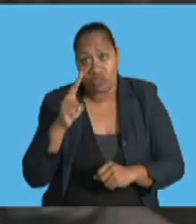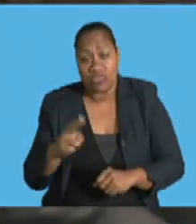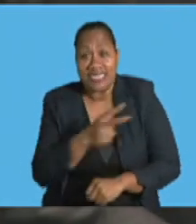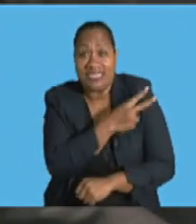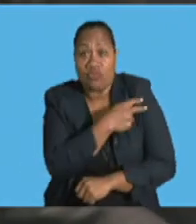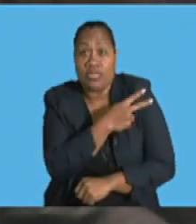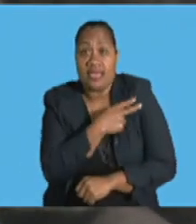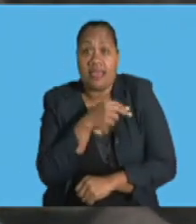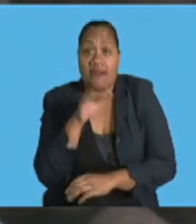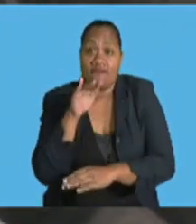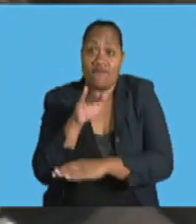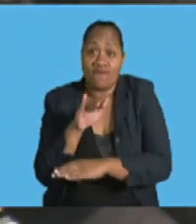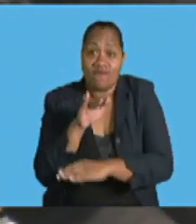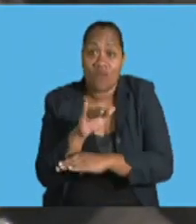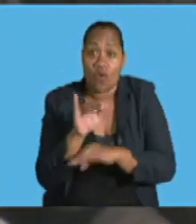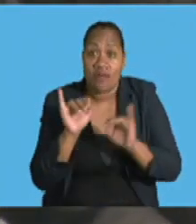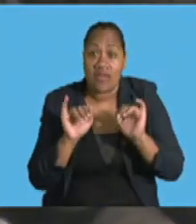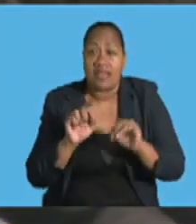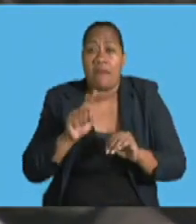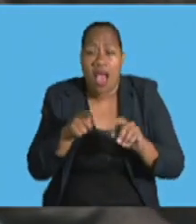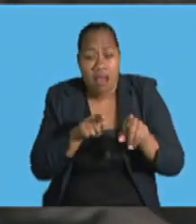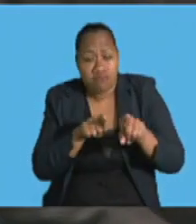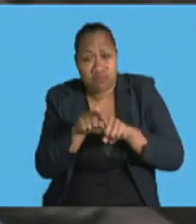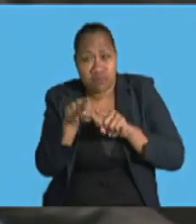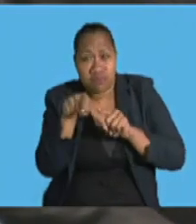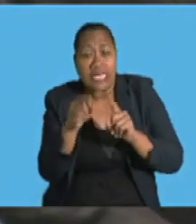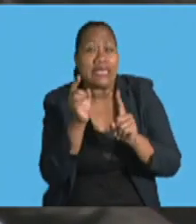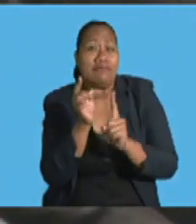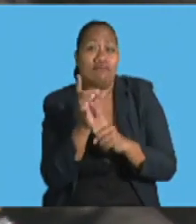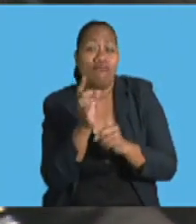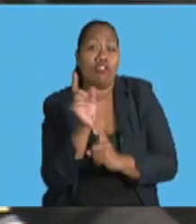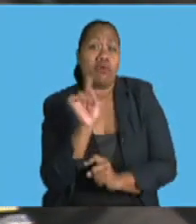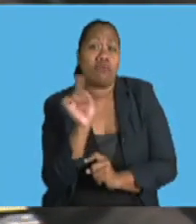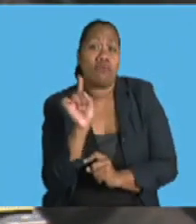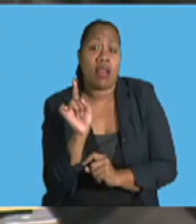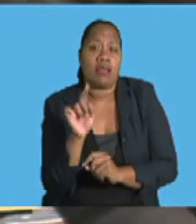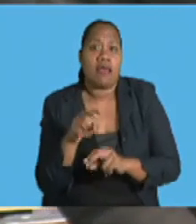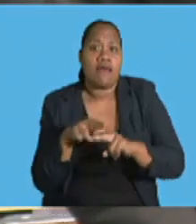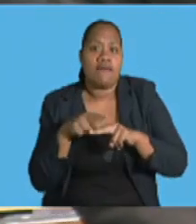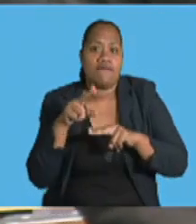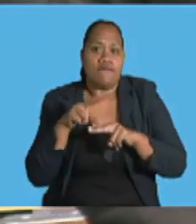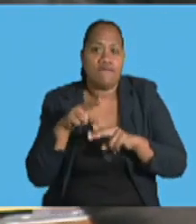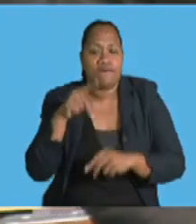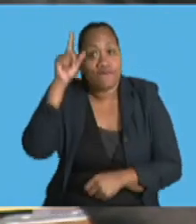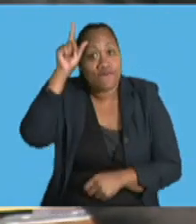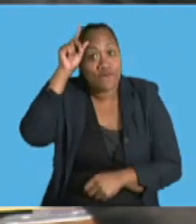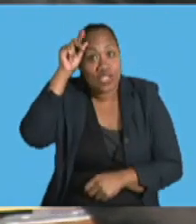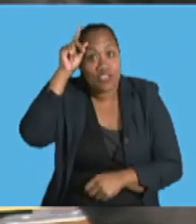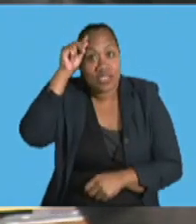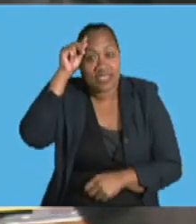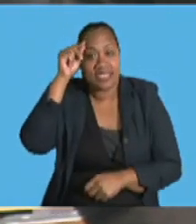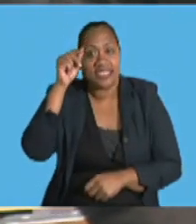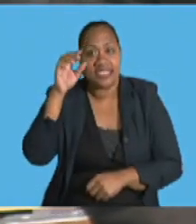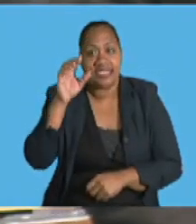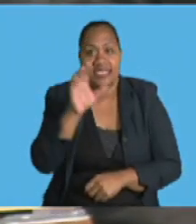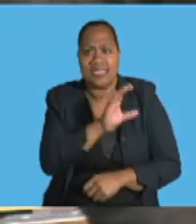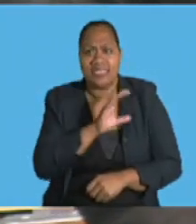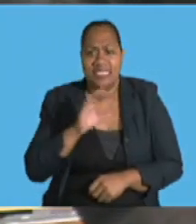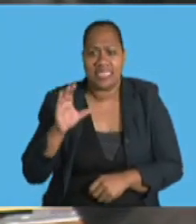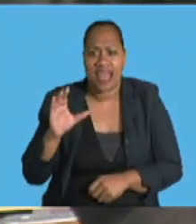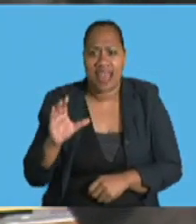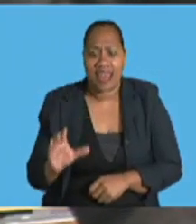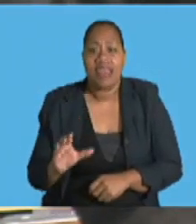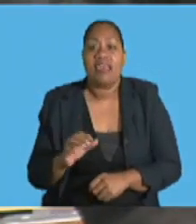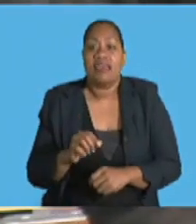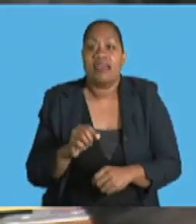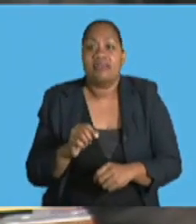Affairs, but more importantly as a Fijian citizen that cares about our beloved nation and